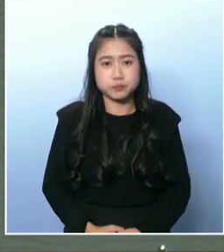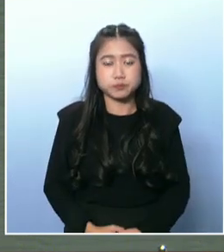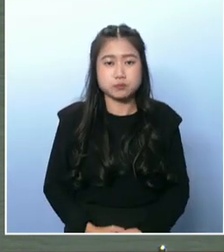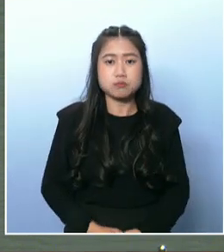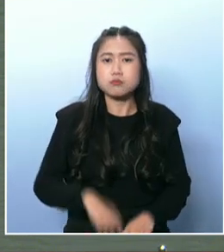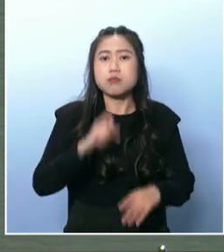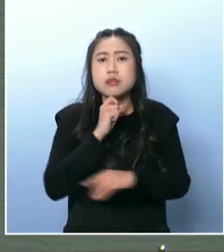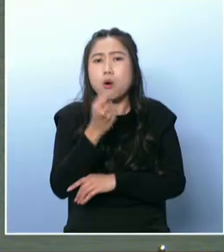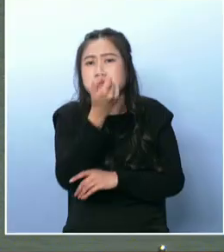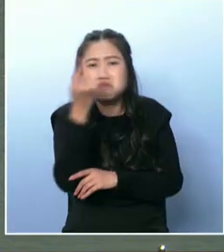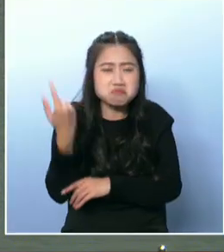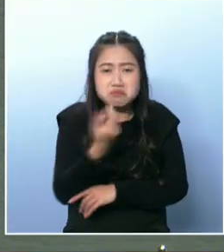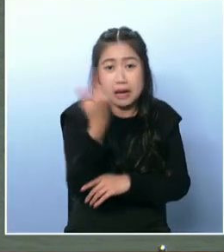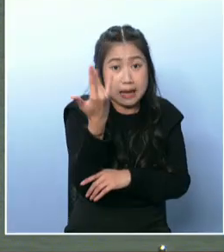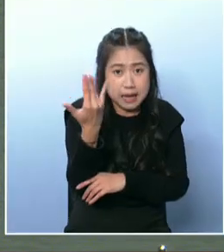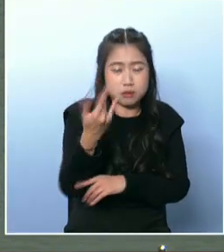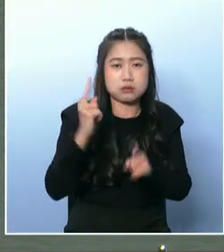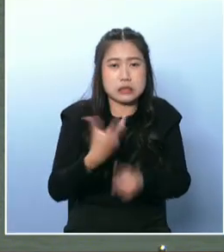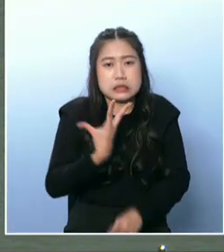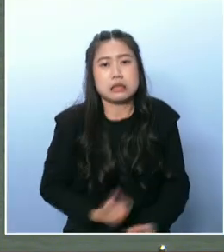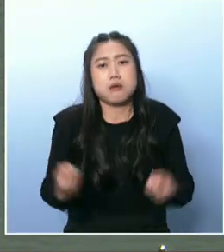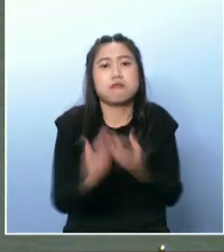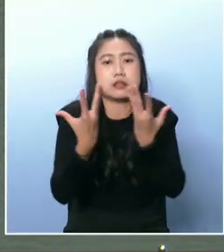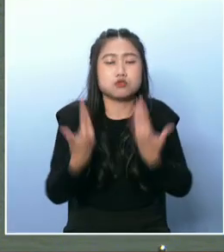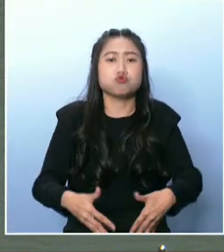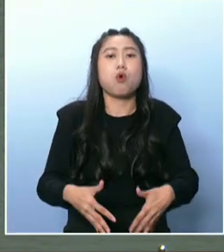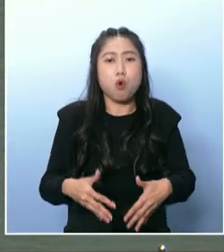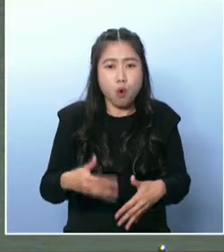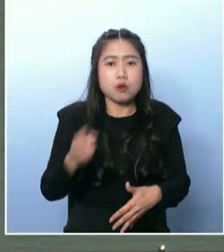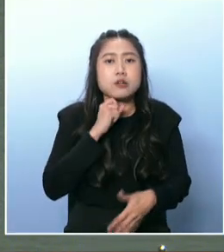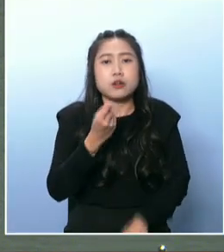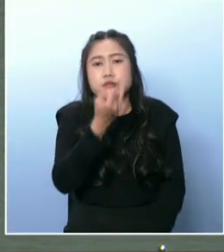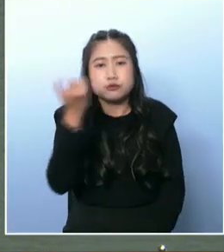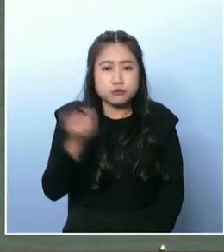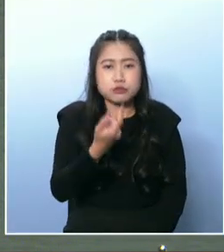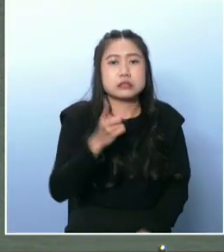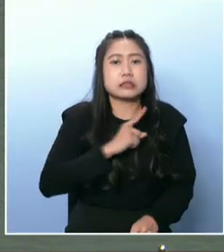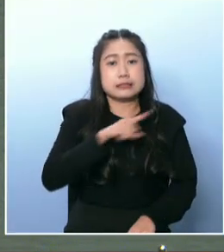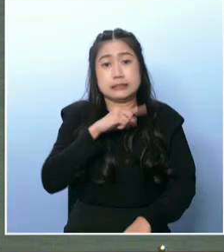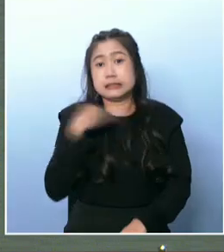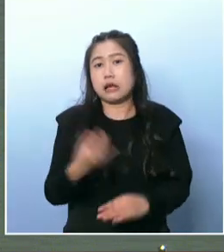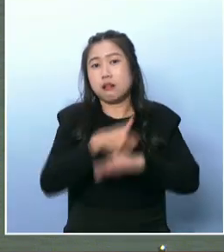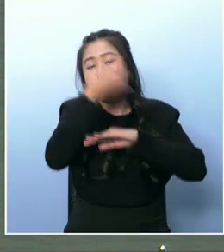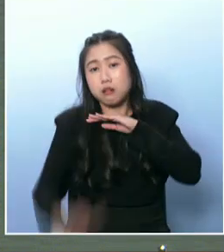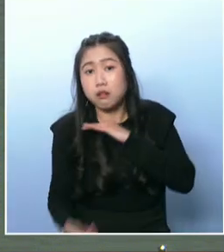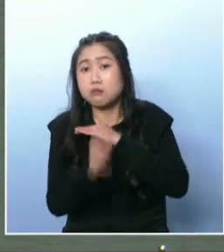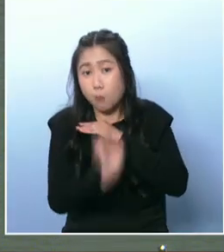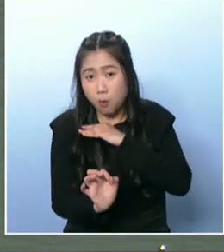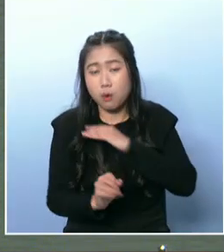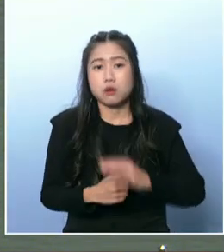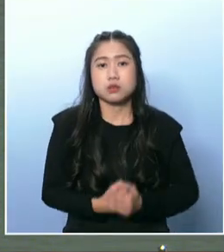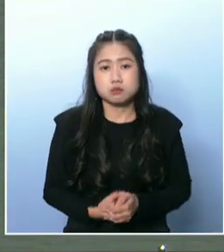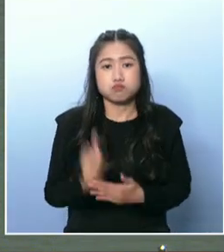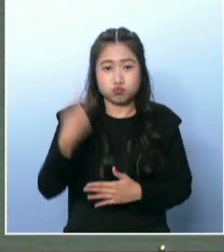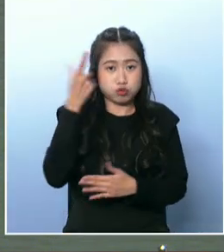without anyone noticing it. And then how many of them incur accidents? And then maybe their family members